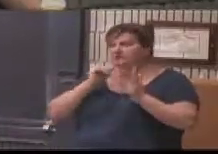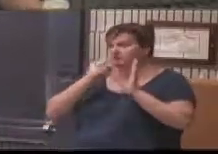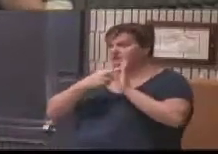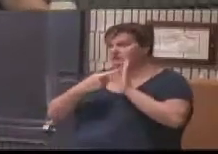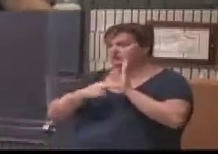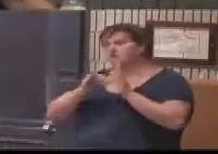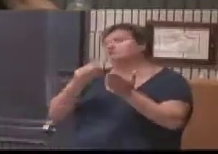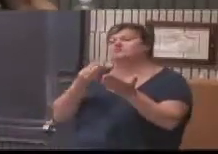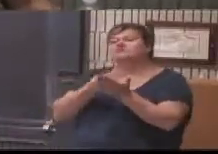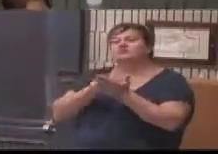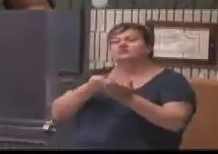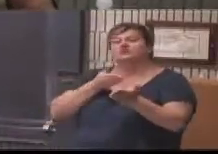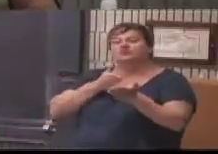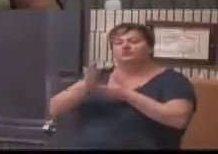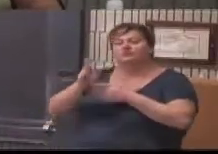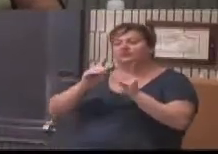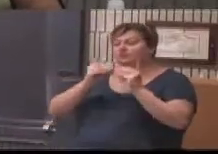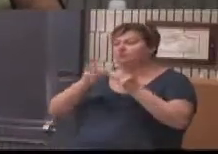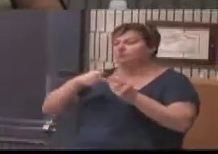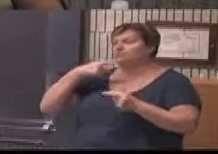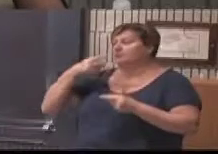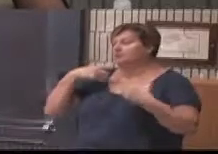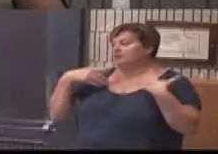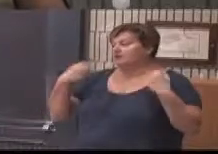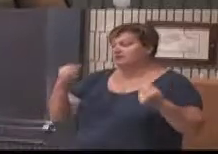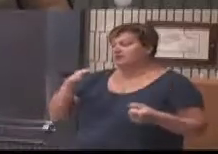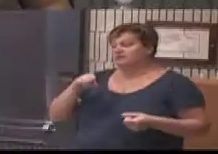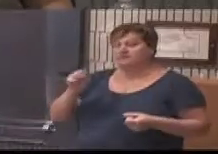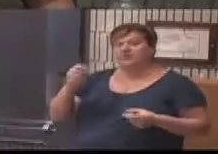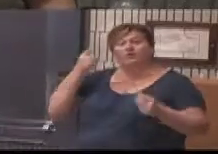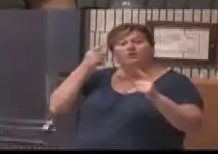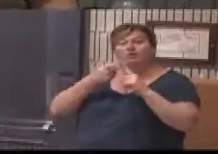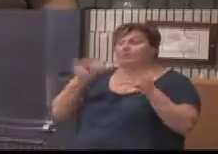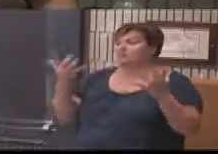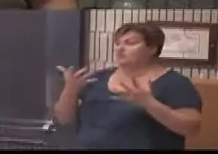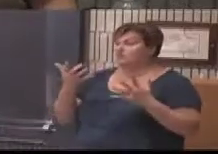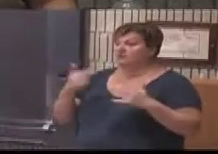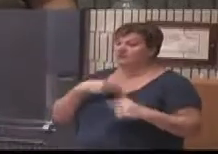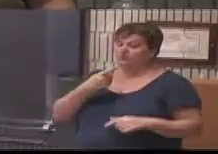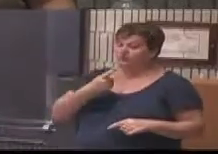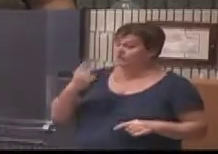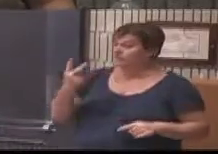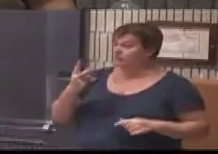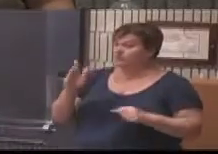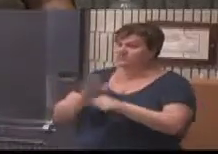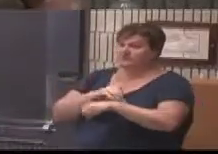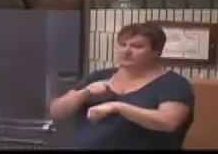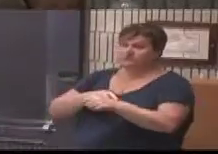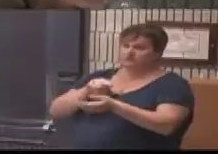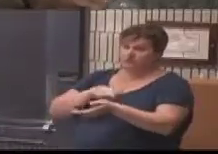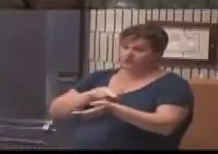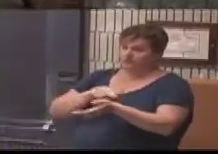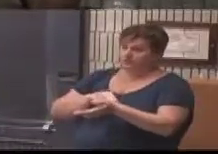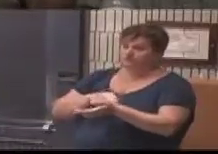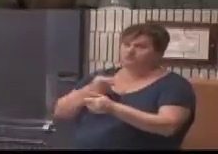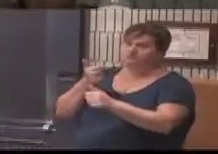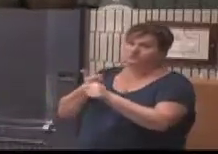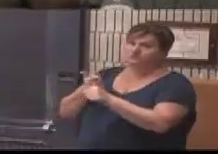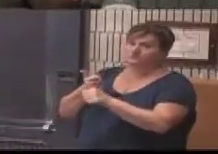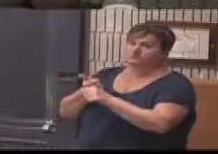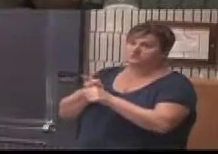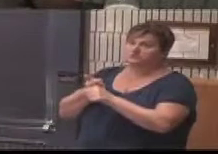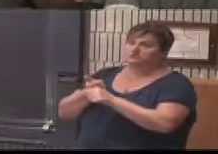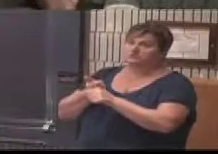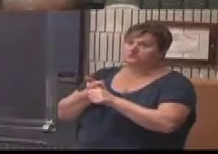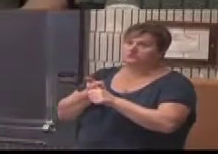actually funded through the Department of Public Health here in Massachusetts. And the goal was that we would have one or two full-time nurses who would